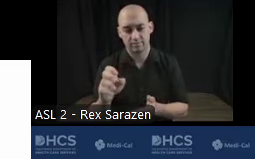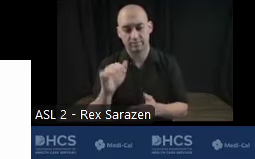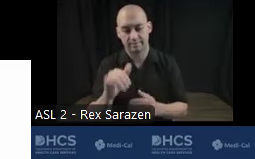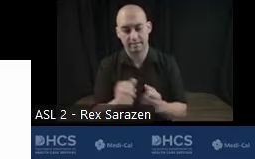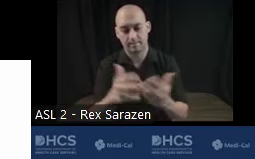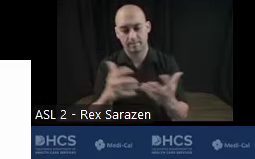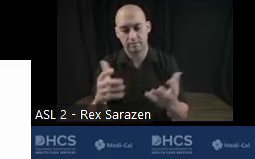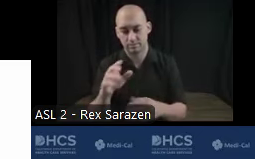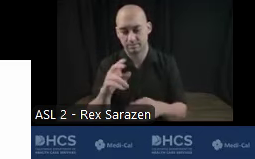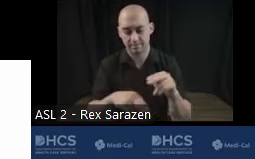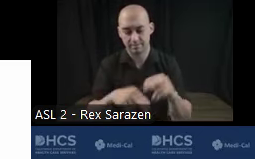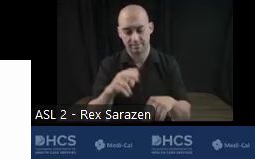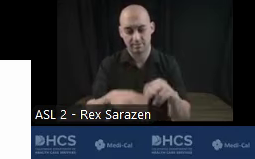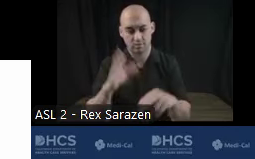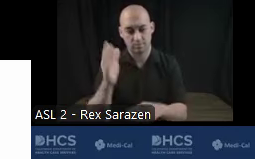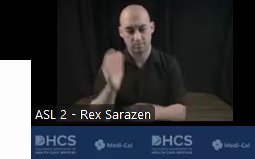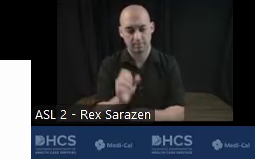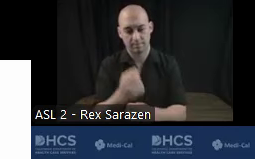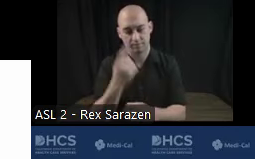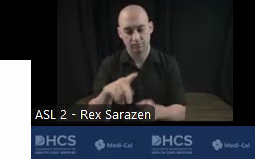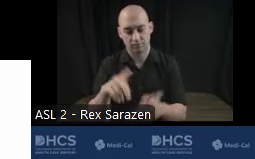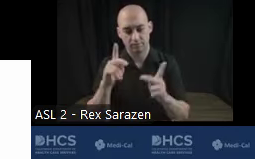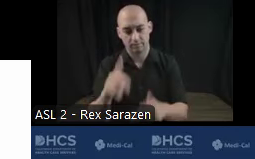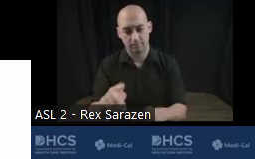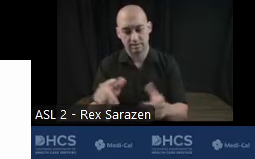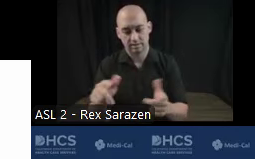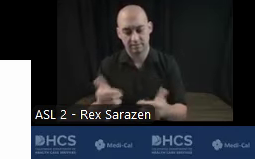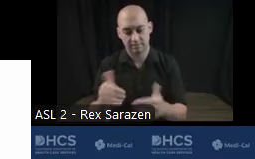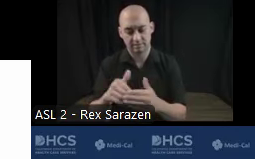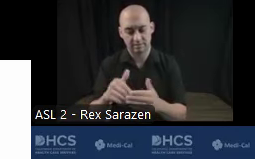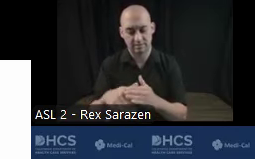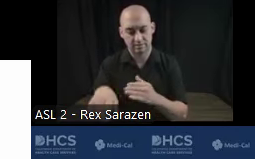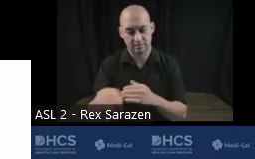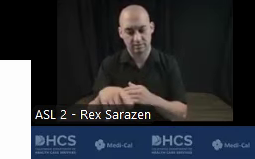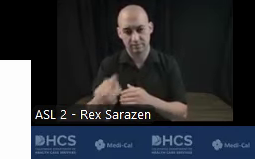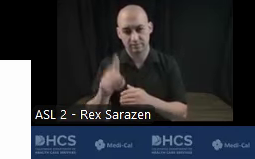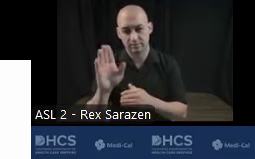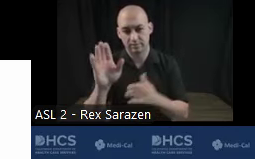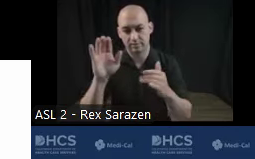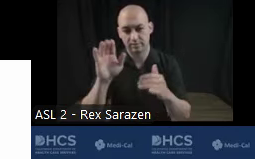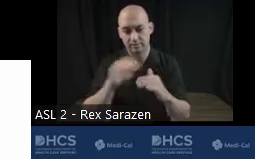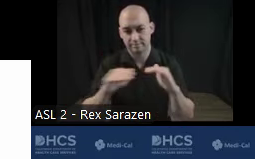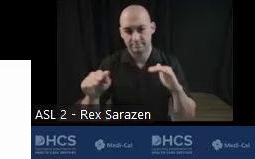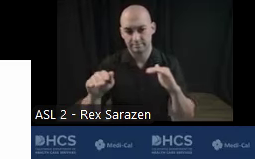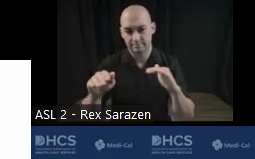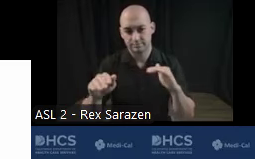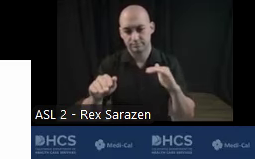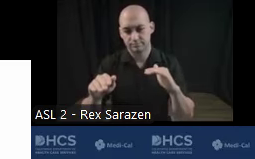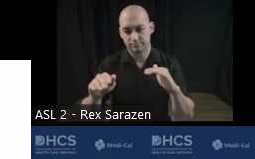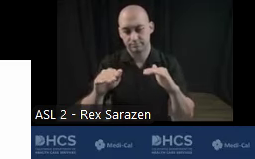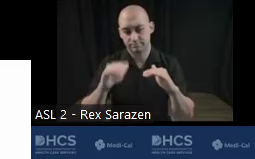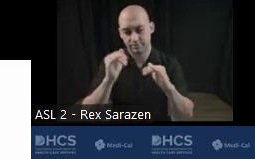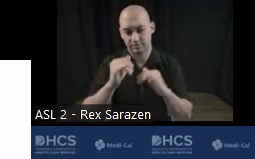for an individual that is residing in their facility and receiving ALW. The tier levels of individuals